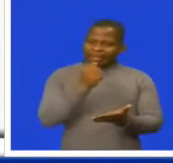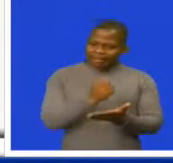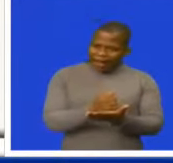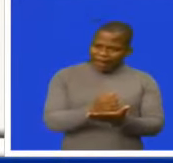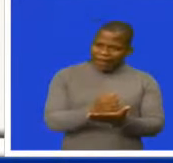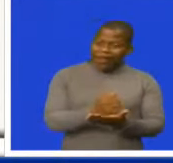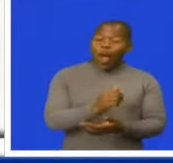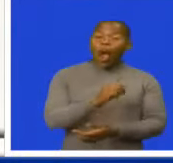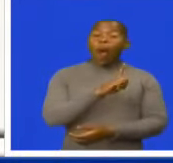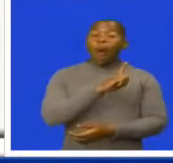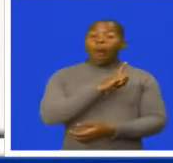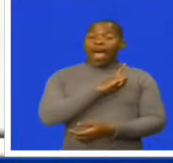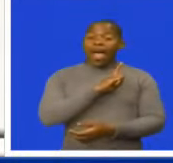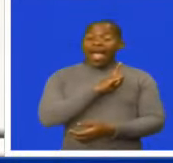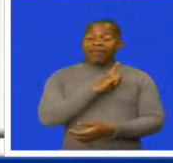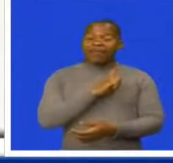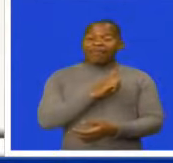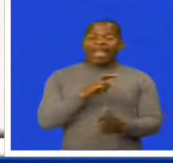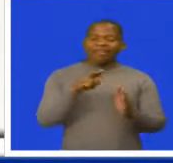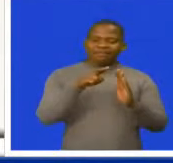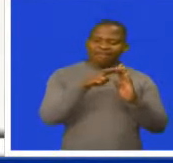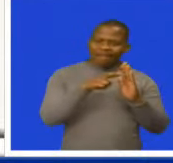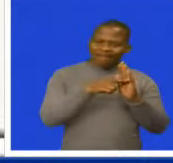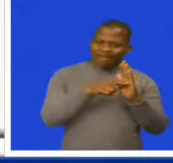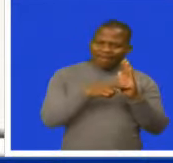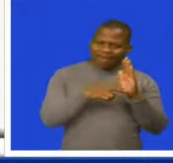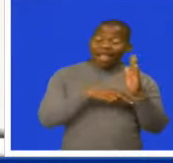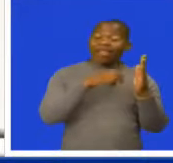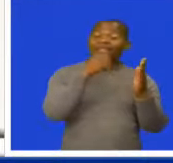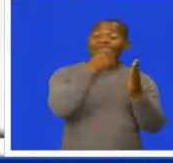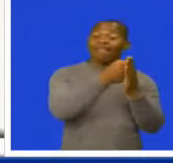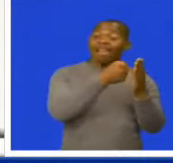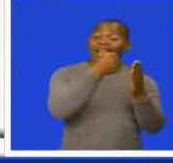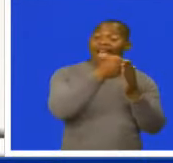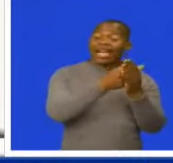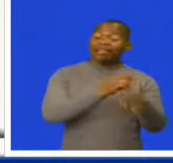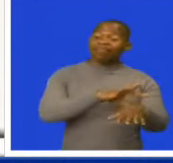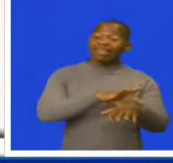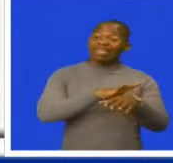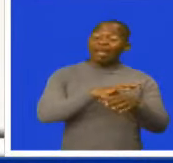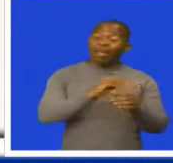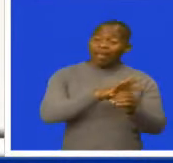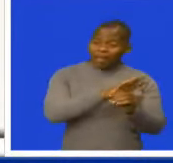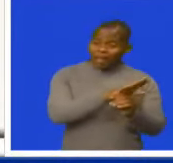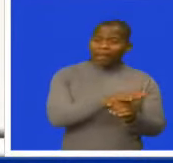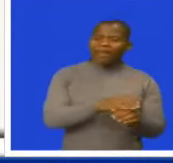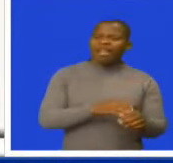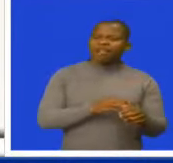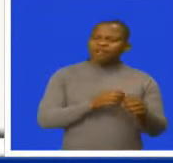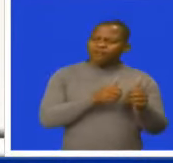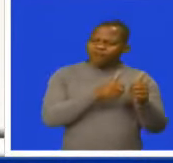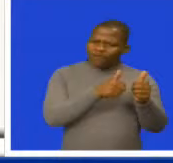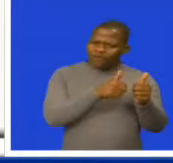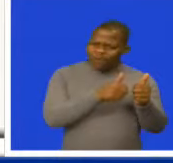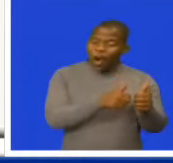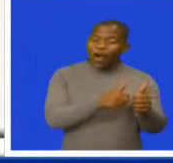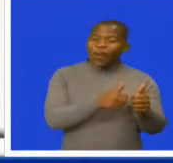imisimeto yokuthi lodako khona batakwazi